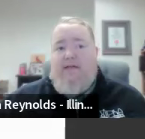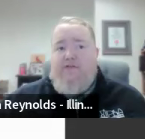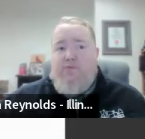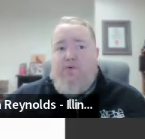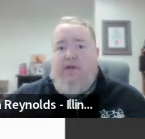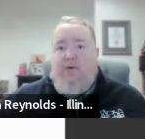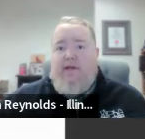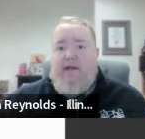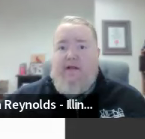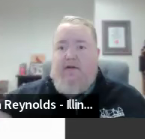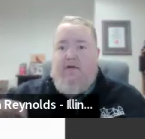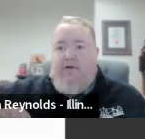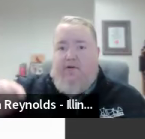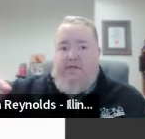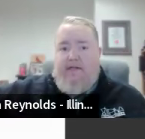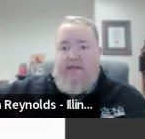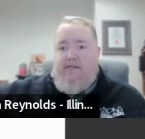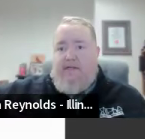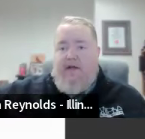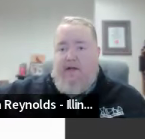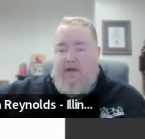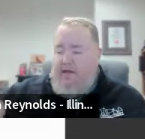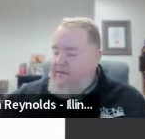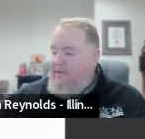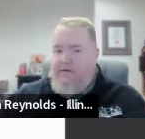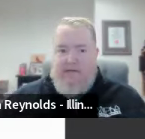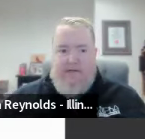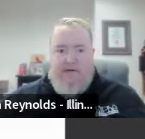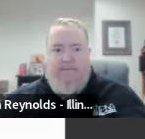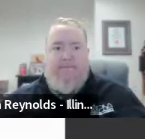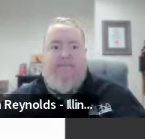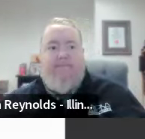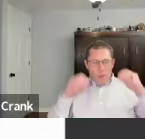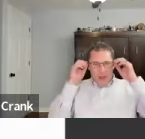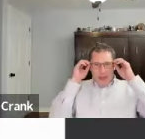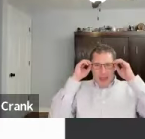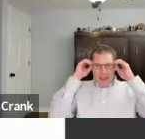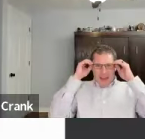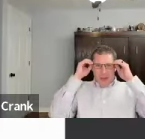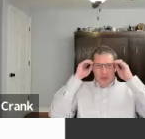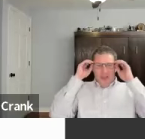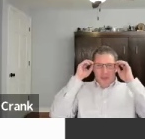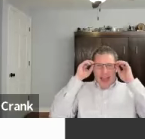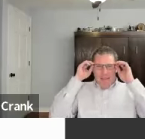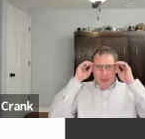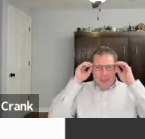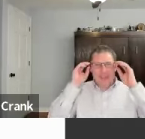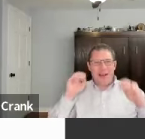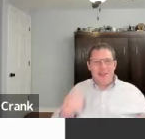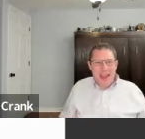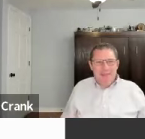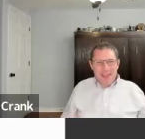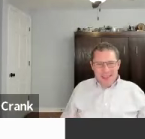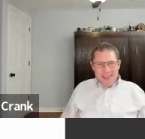we'll kind of hit this really quickly, and I'll let Chris hit these, and then I'll hit some of the other slides here. So one of the things, there's a lot of